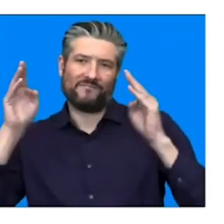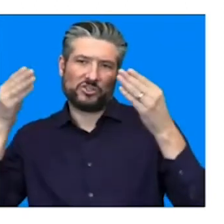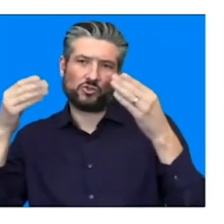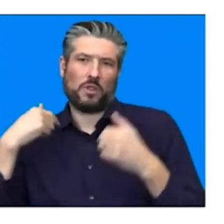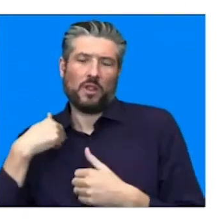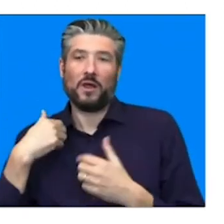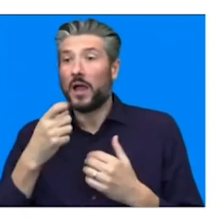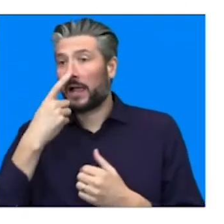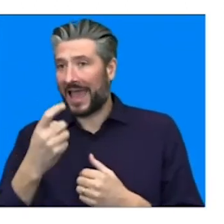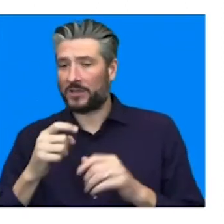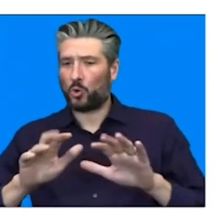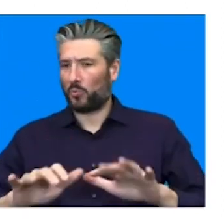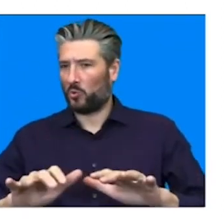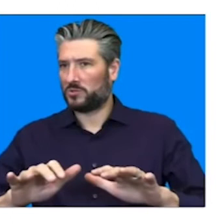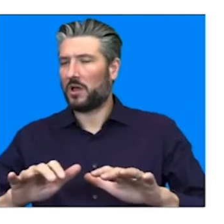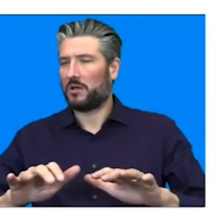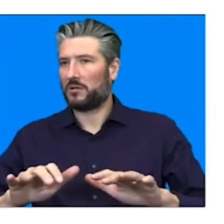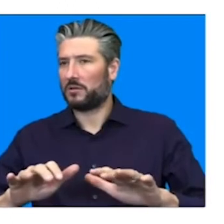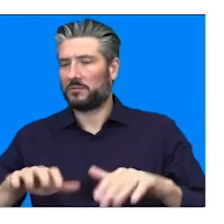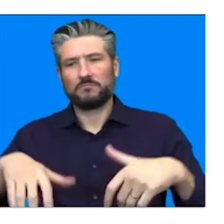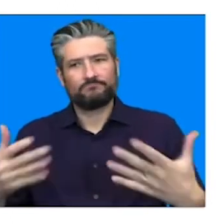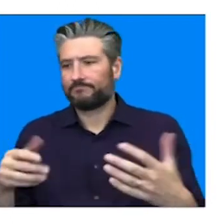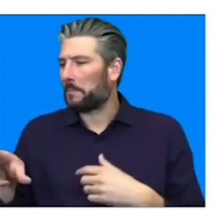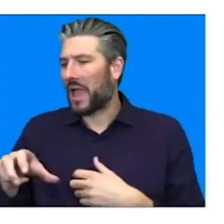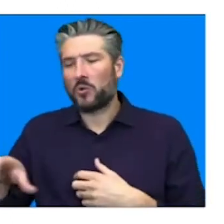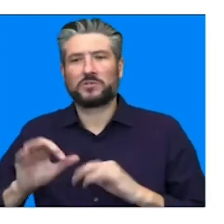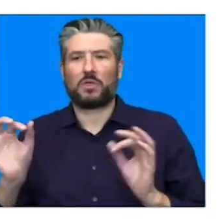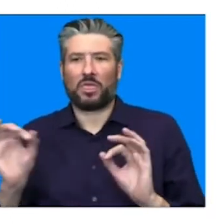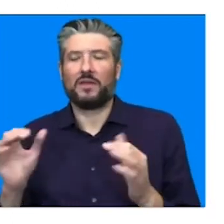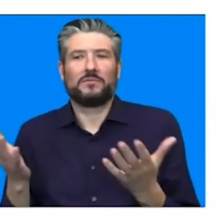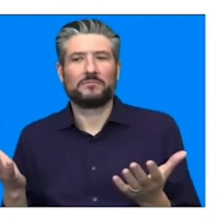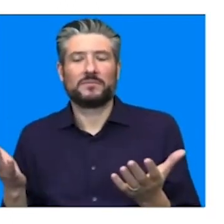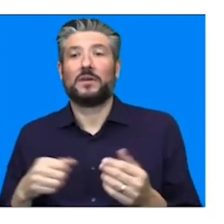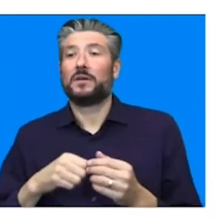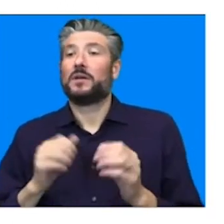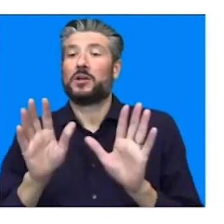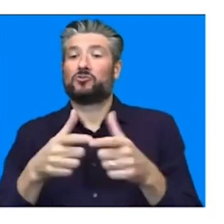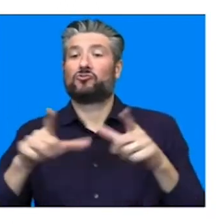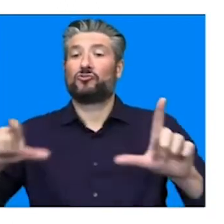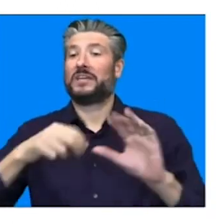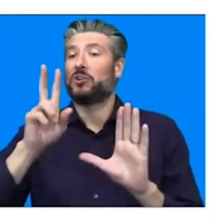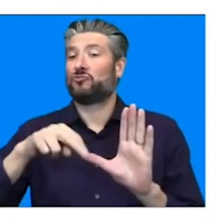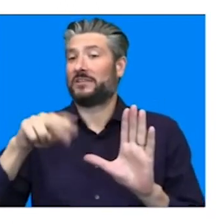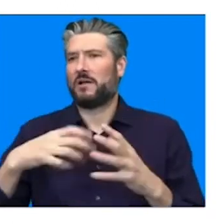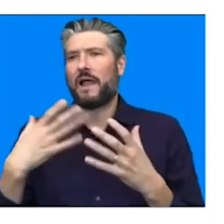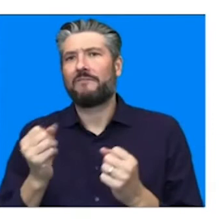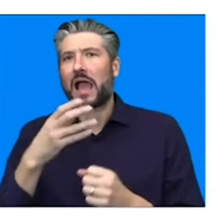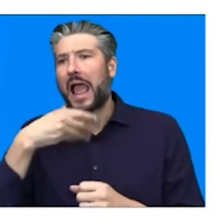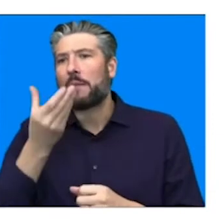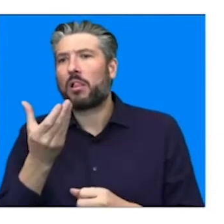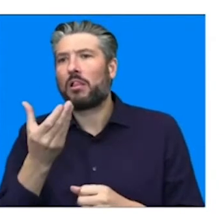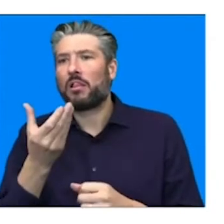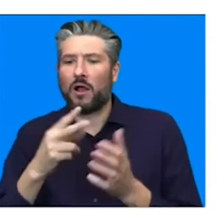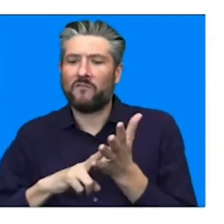computer without, for example, without using a mouse. Common ones include Apple VoiceOver for Mac and for